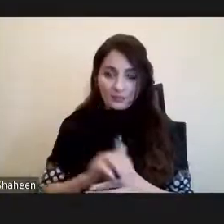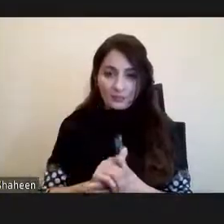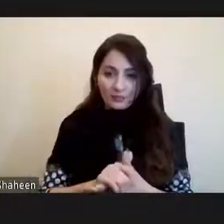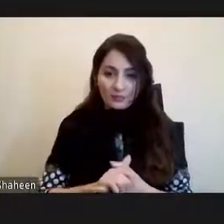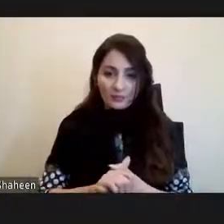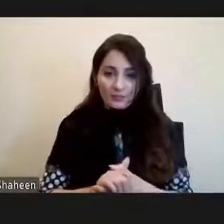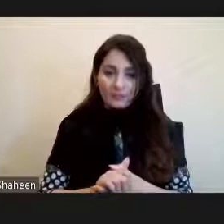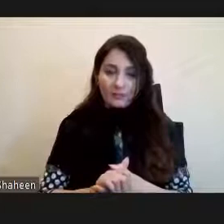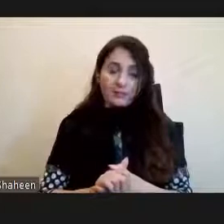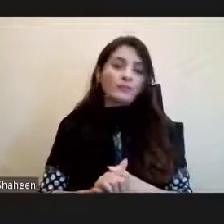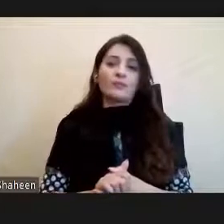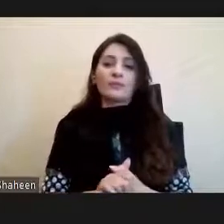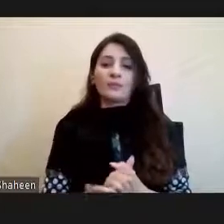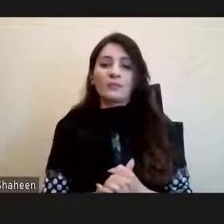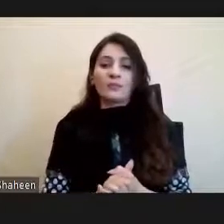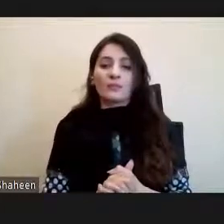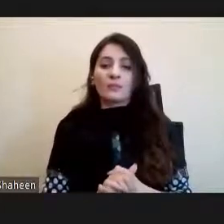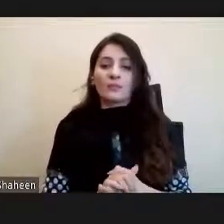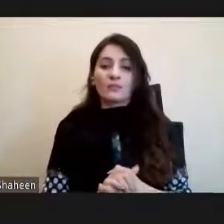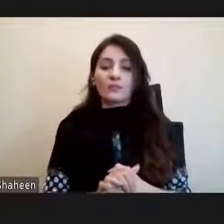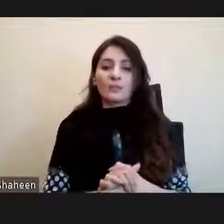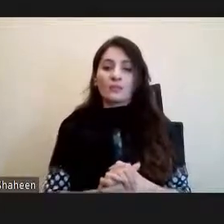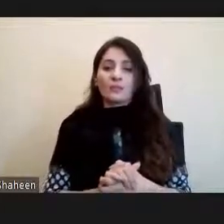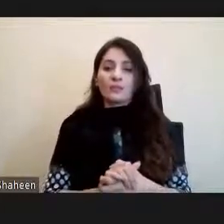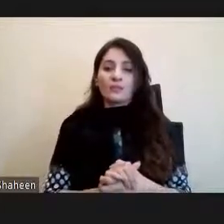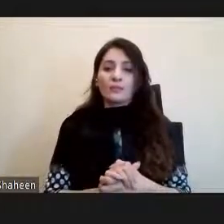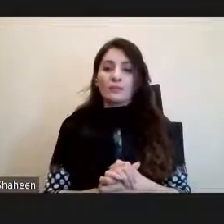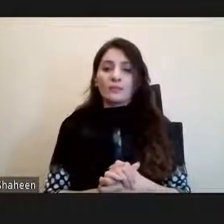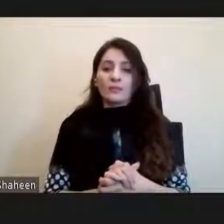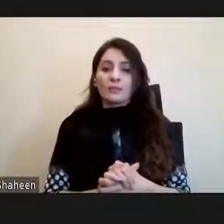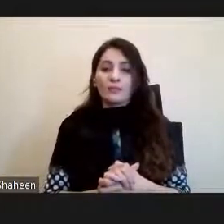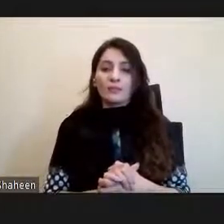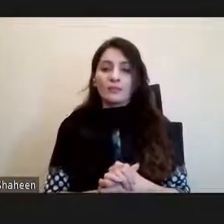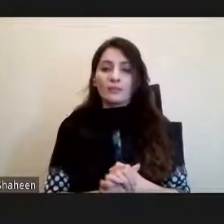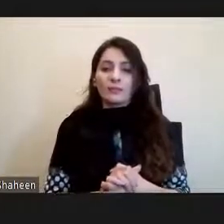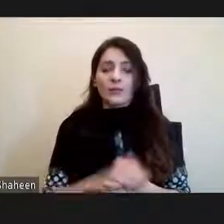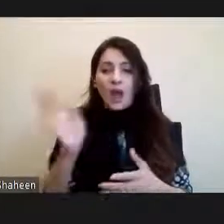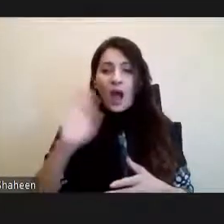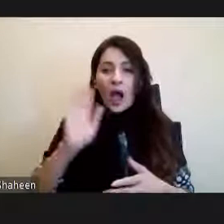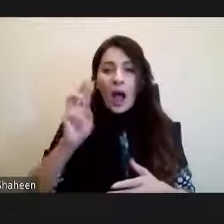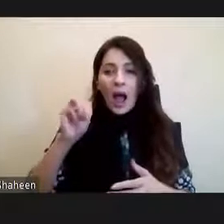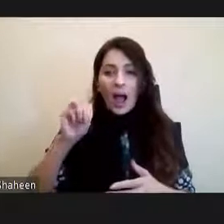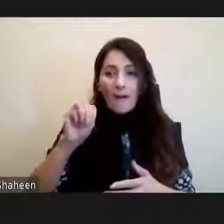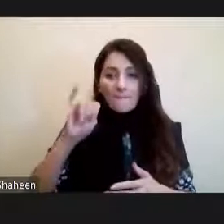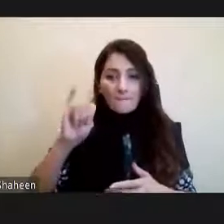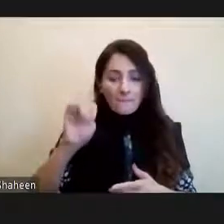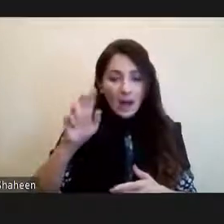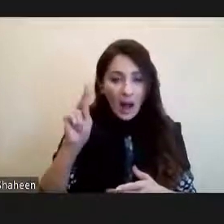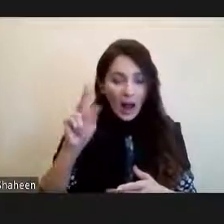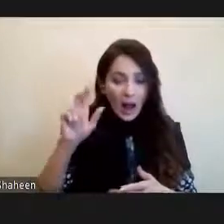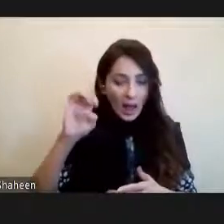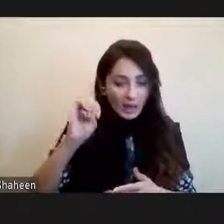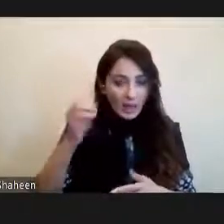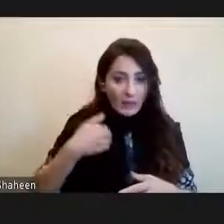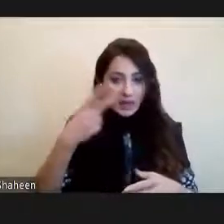Hi, I'm Mike Shebanek, the head of accessibility here at Facebook. I want to thank you for joining us today. Accessibility is fundamental to achieving our